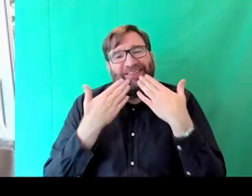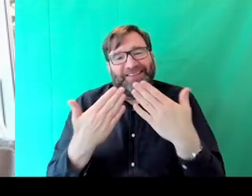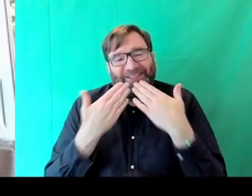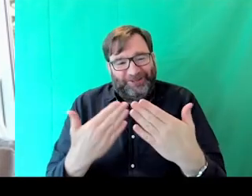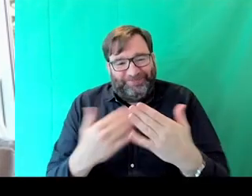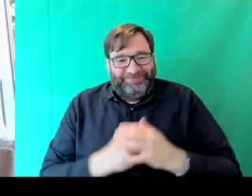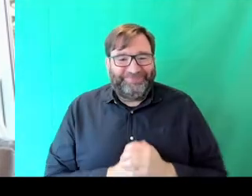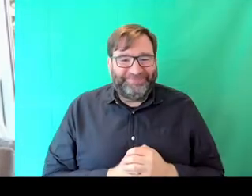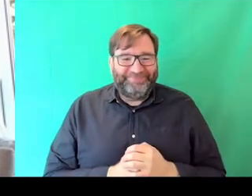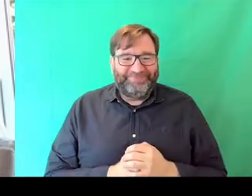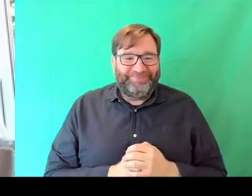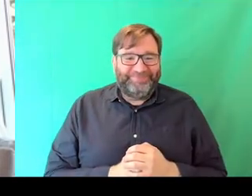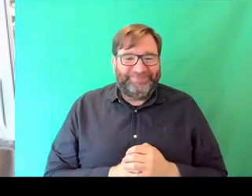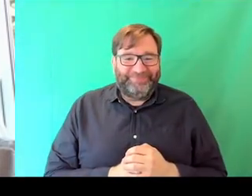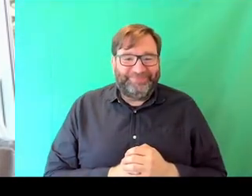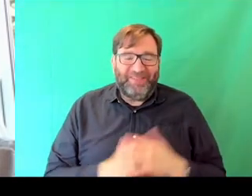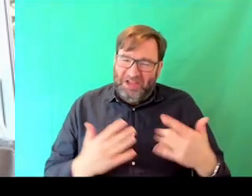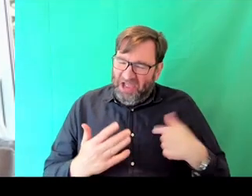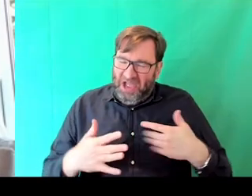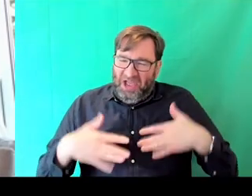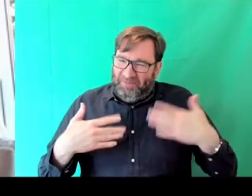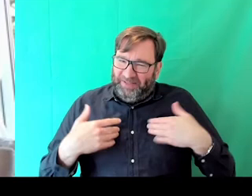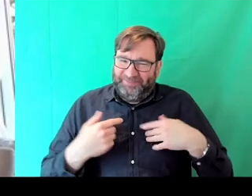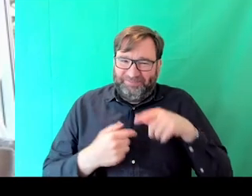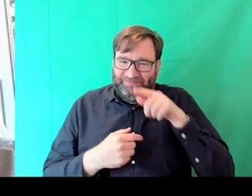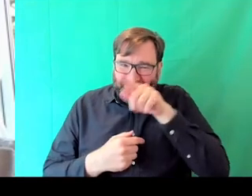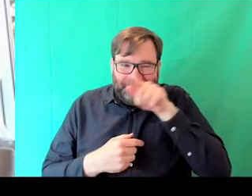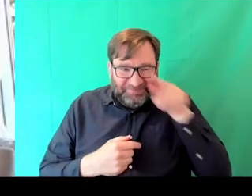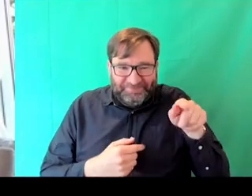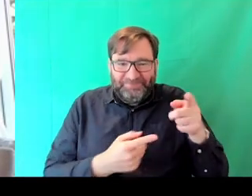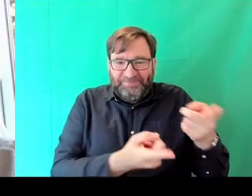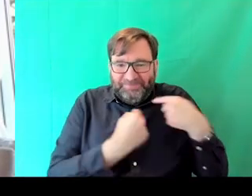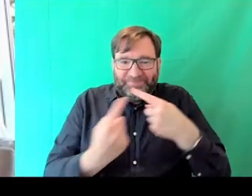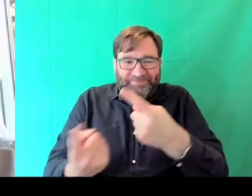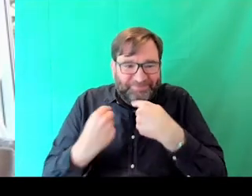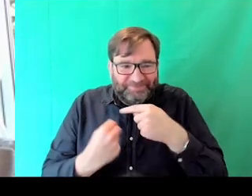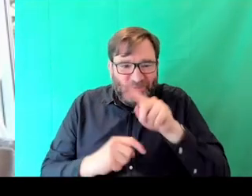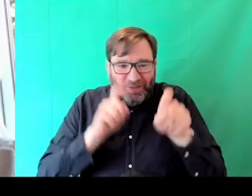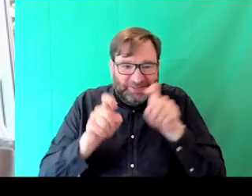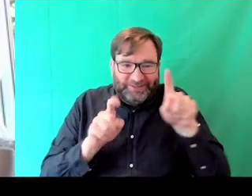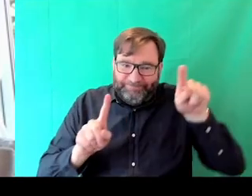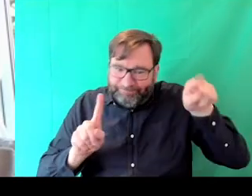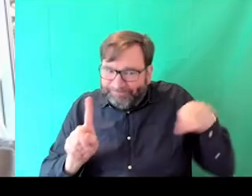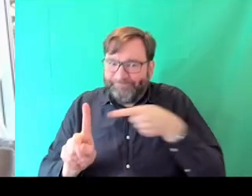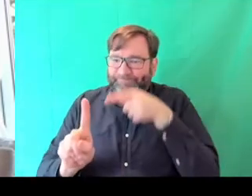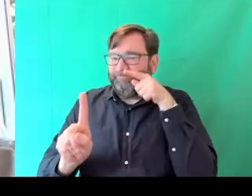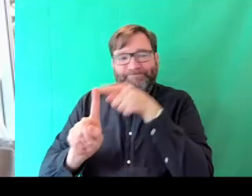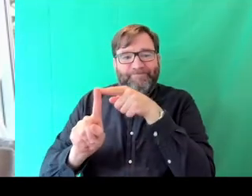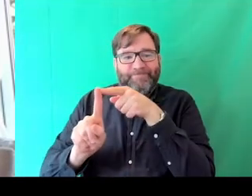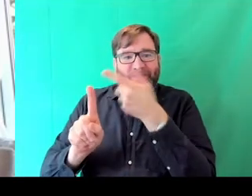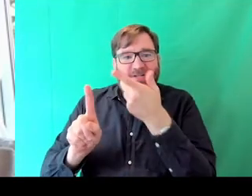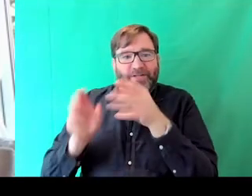general ability or the potential to be a great equalizer and to be a great, you know, driver of equity and